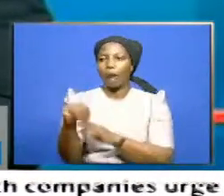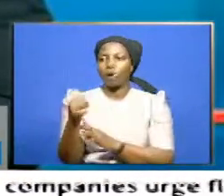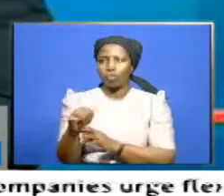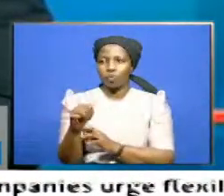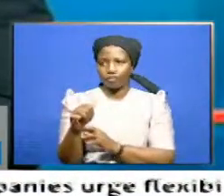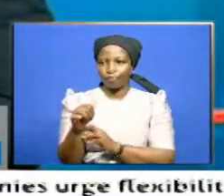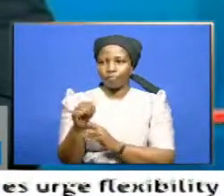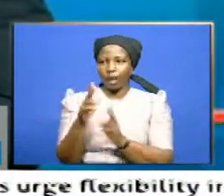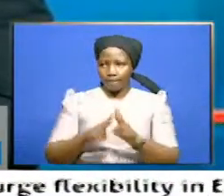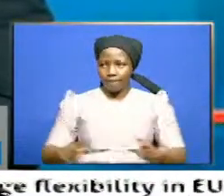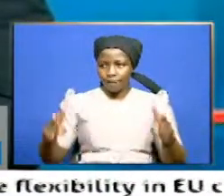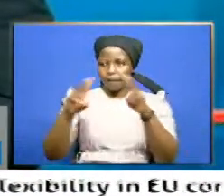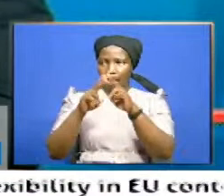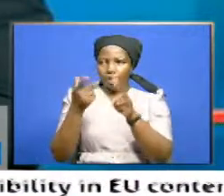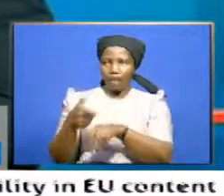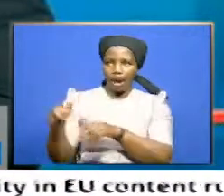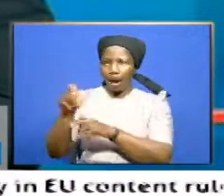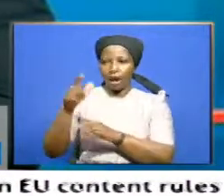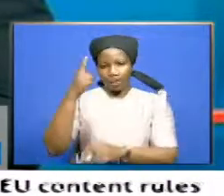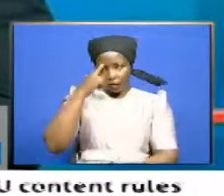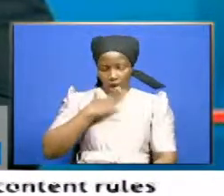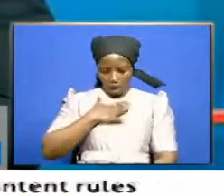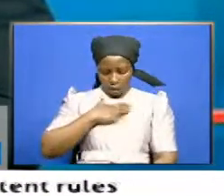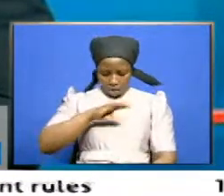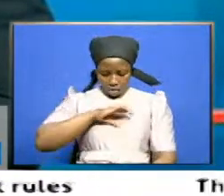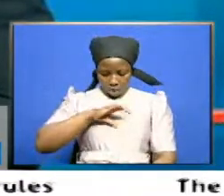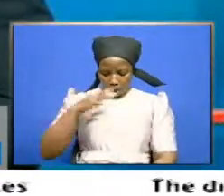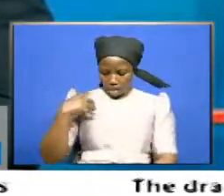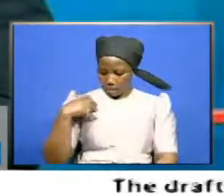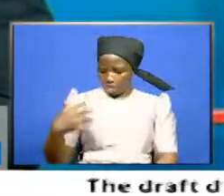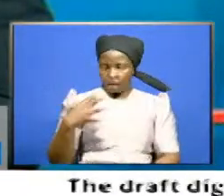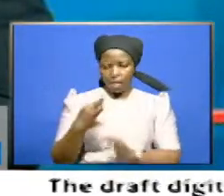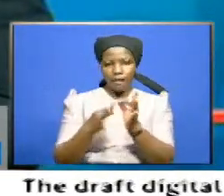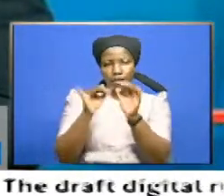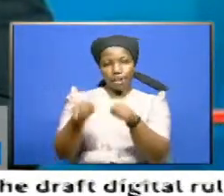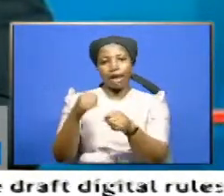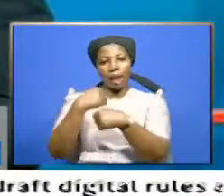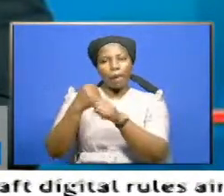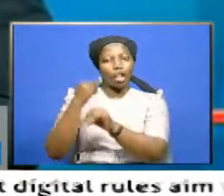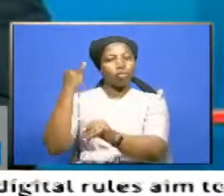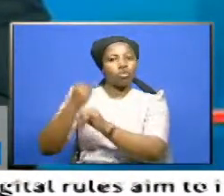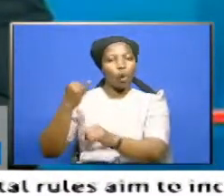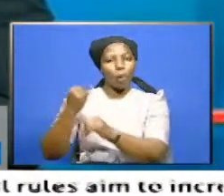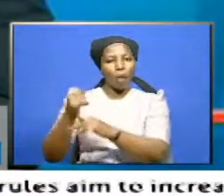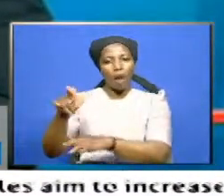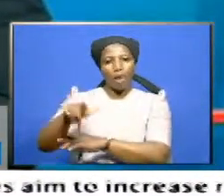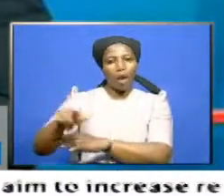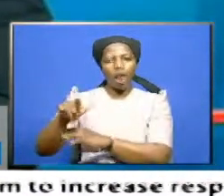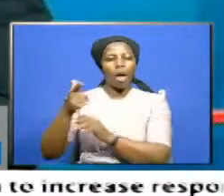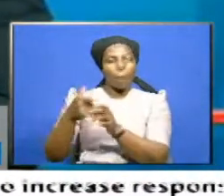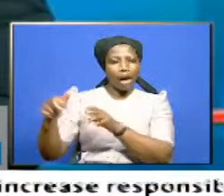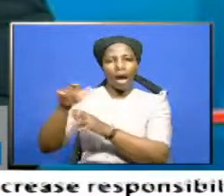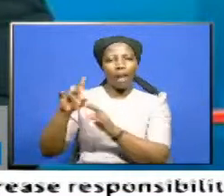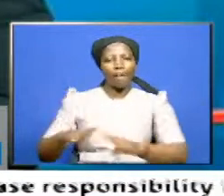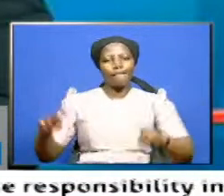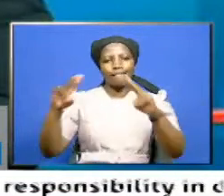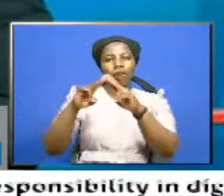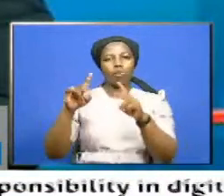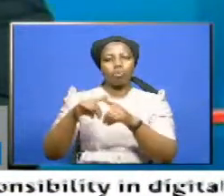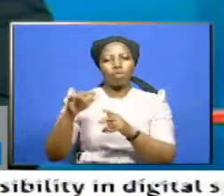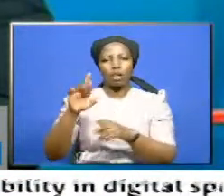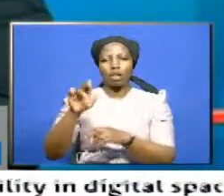the value add of our own wealth. So if we can be able to create jobs locally by adding value to the raw commodities we export out of